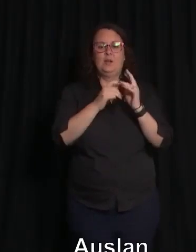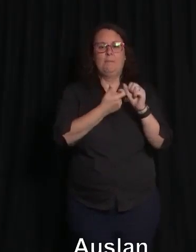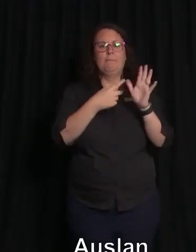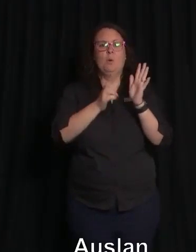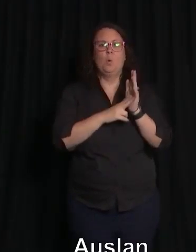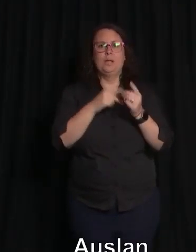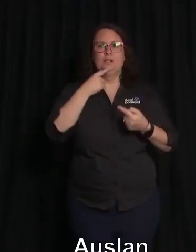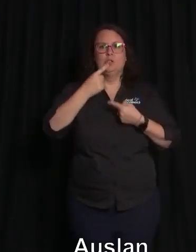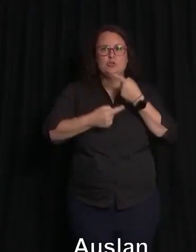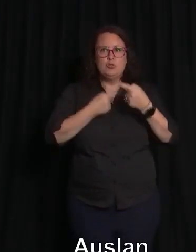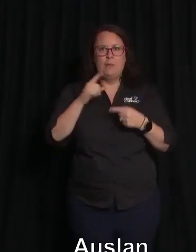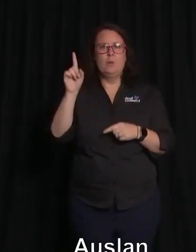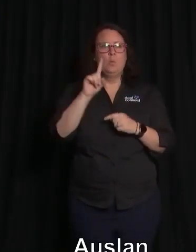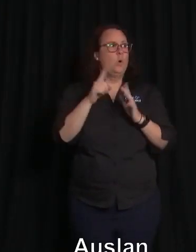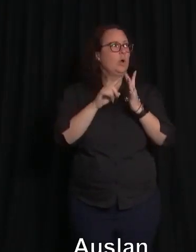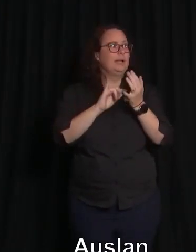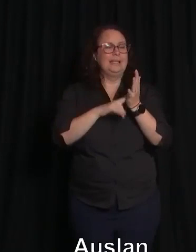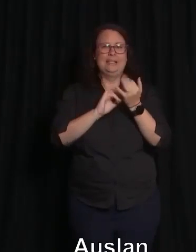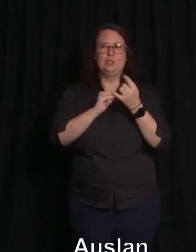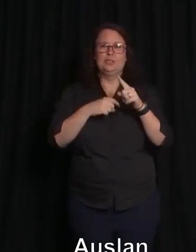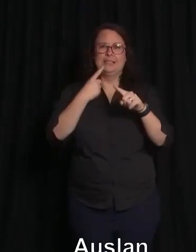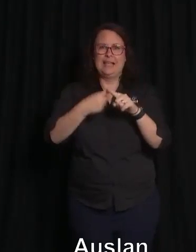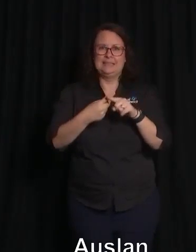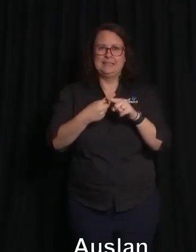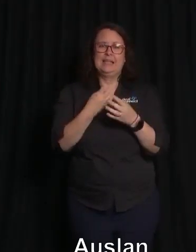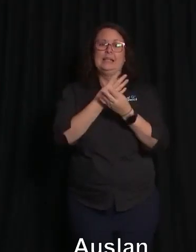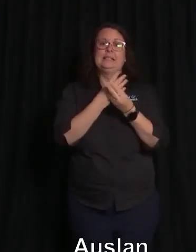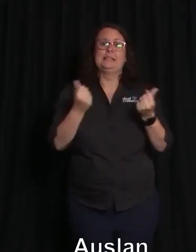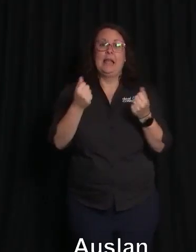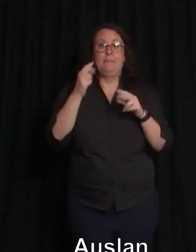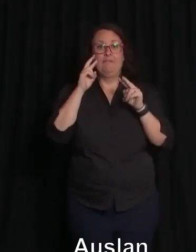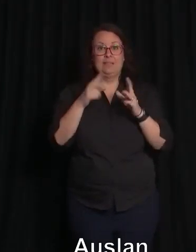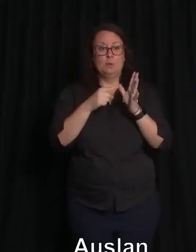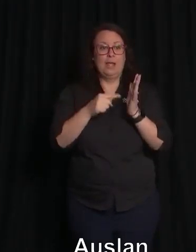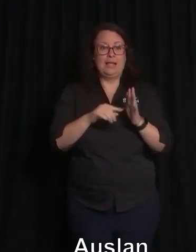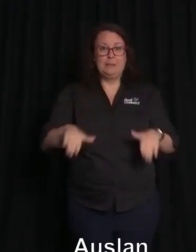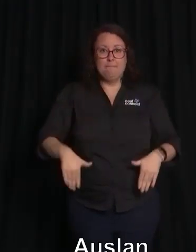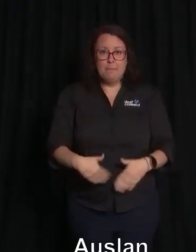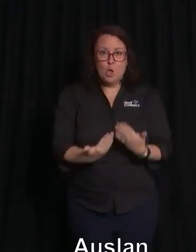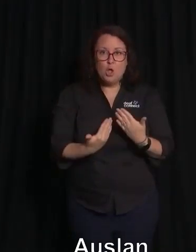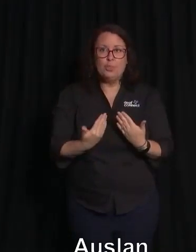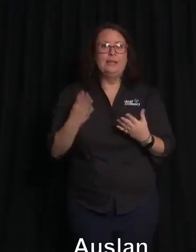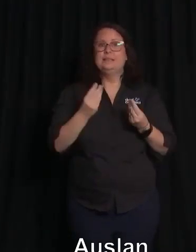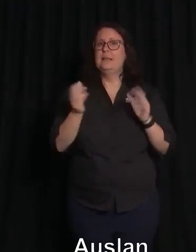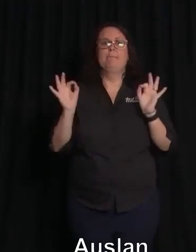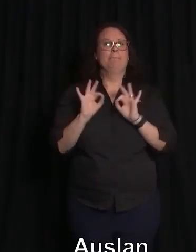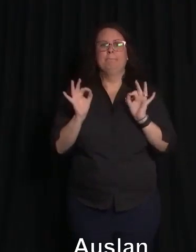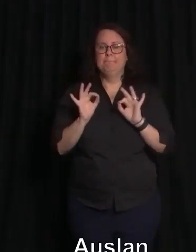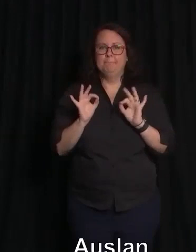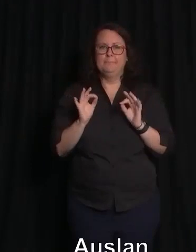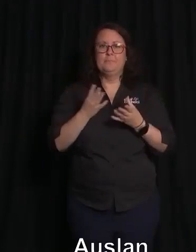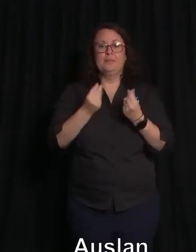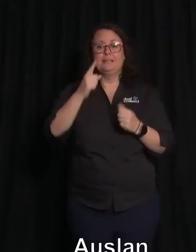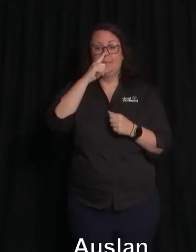are intersex, and like we all know, some intersex traits are visible at birth and some are not visible at birth. Some people only